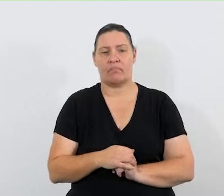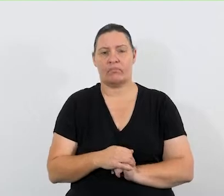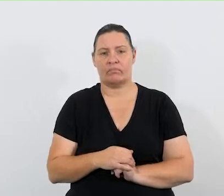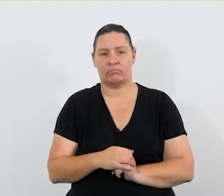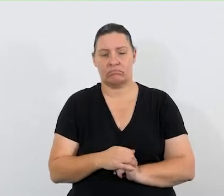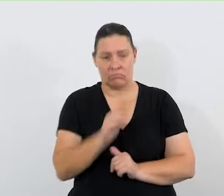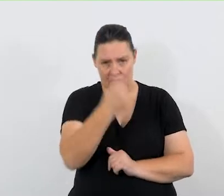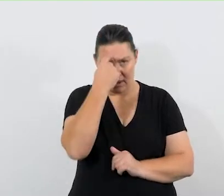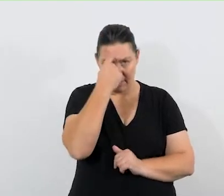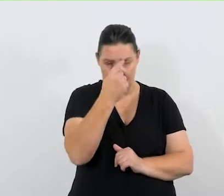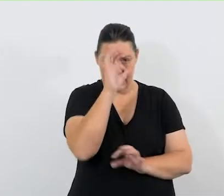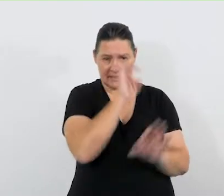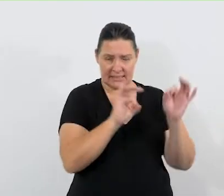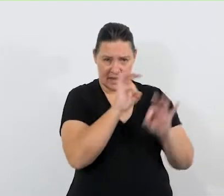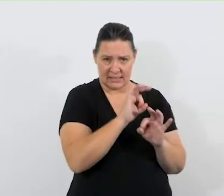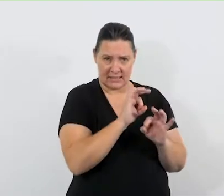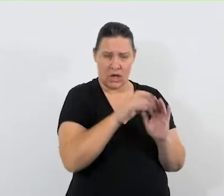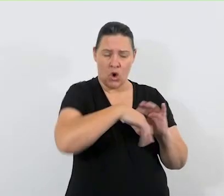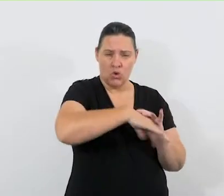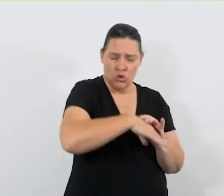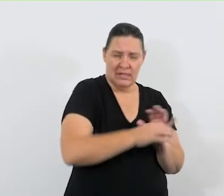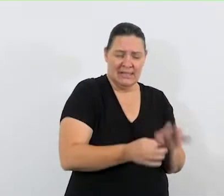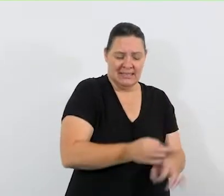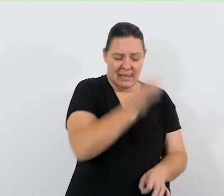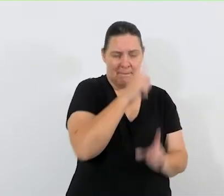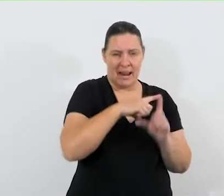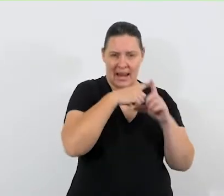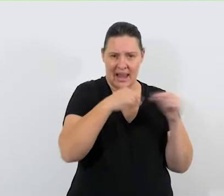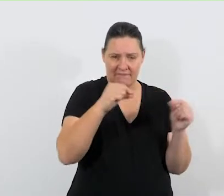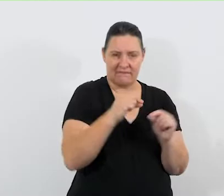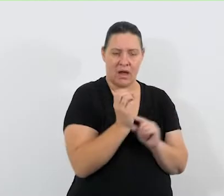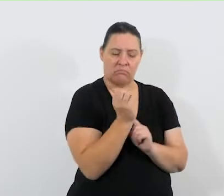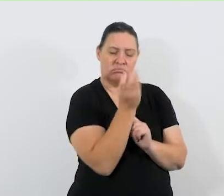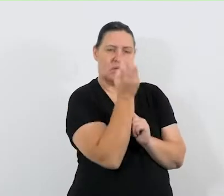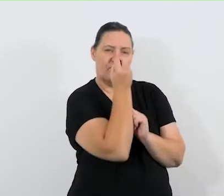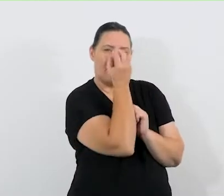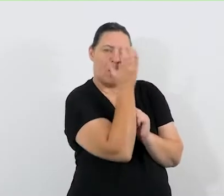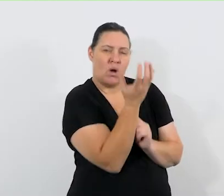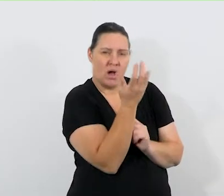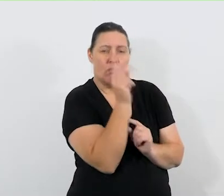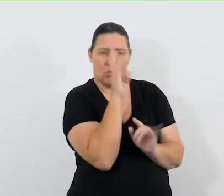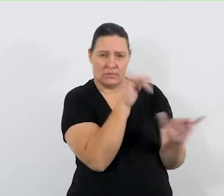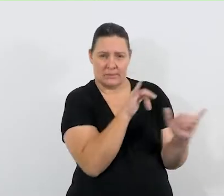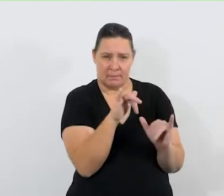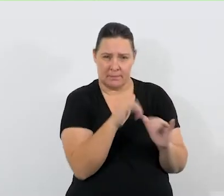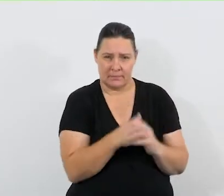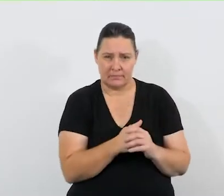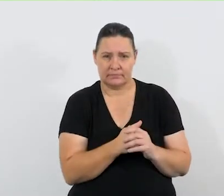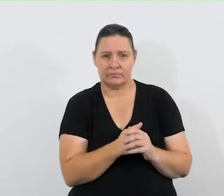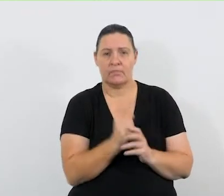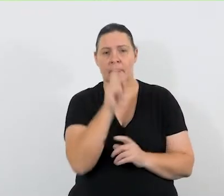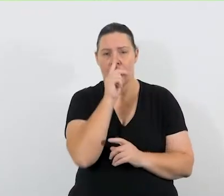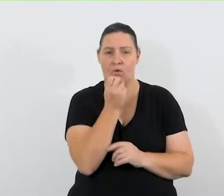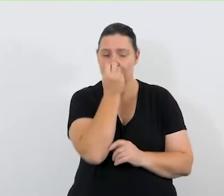here. Do you think that the cells in the roots, the stems, the leaves, and the petals of these rows look the